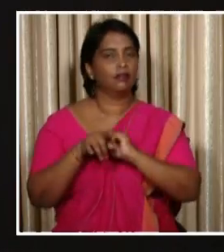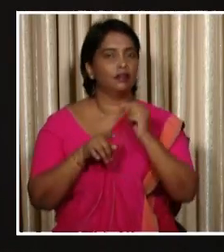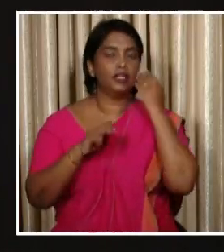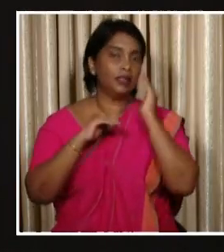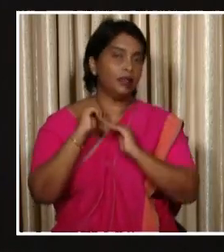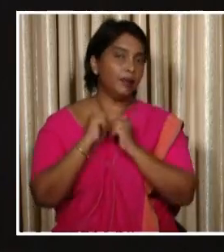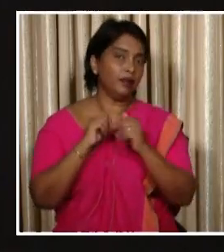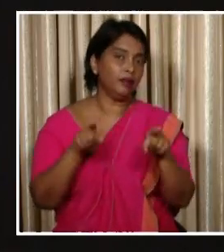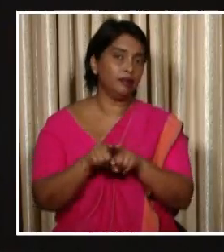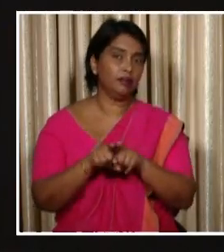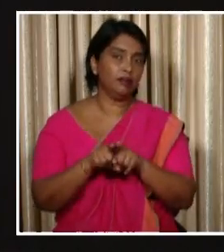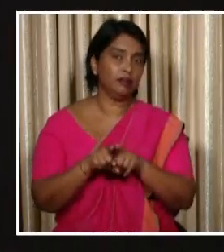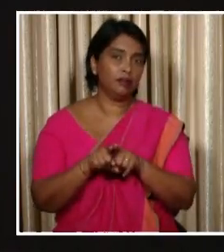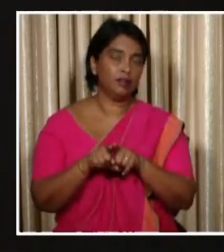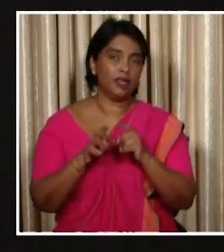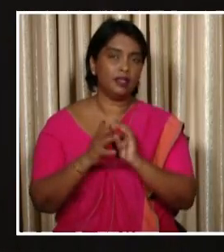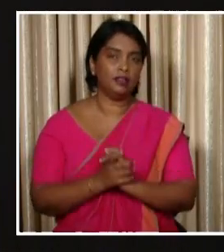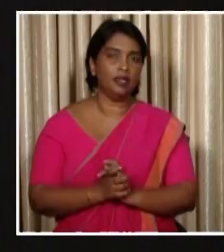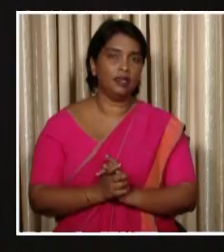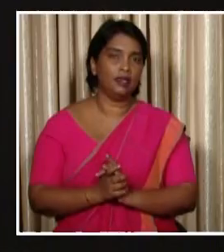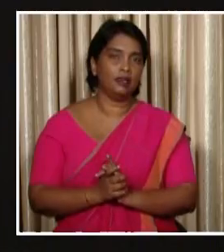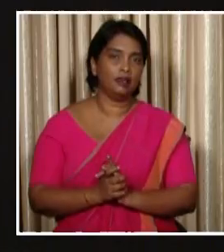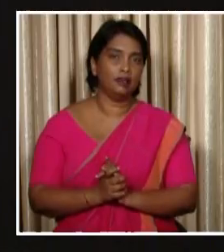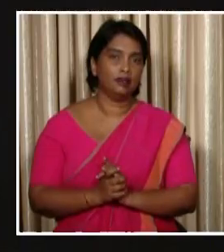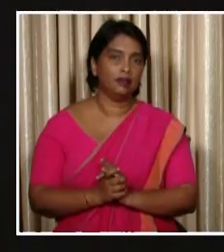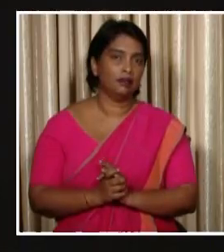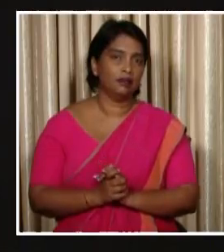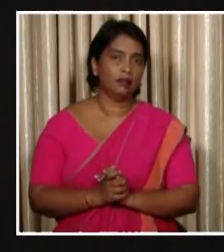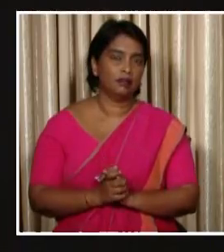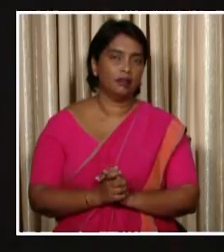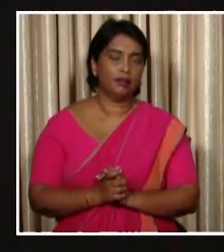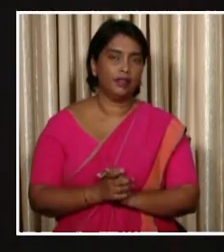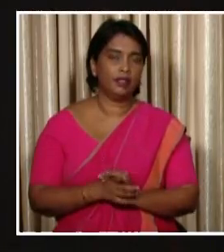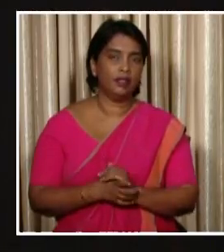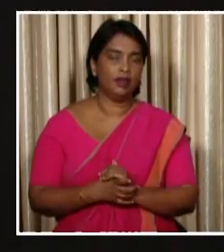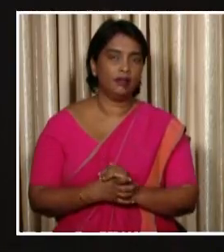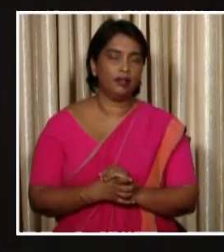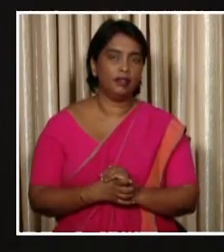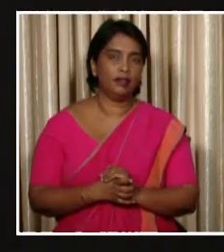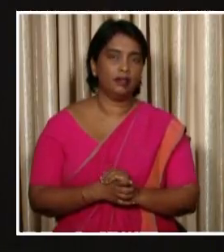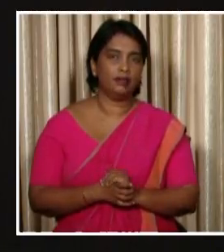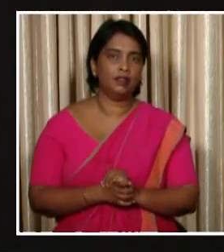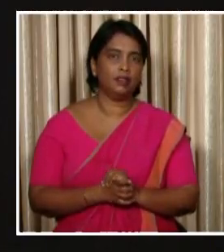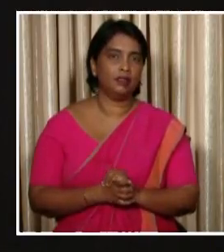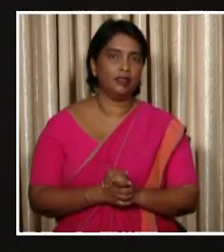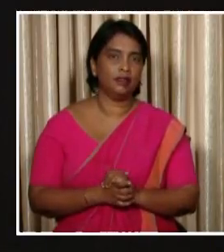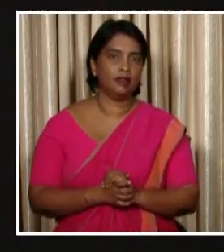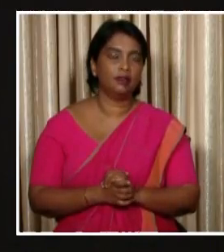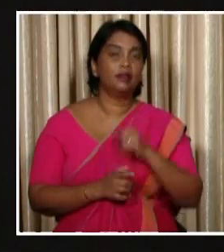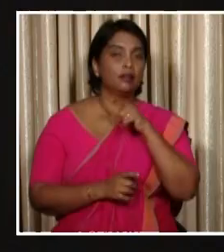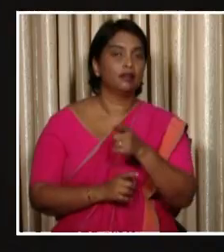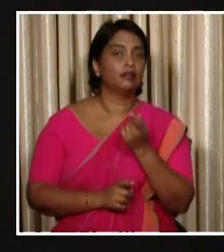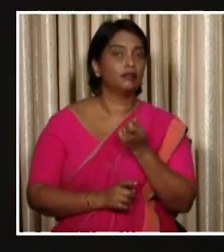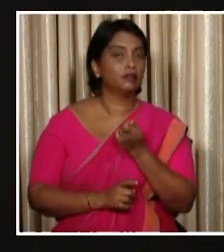21,463 millions in 2025 year. Among the key areas that this spending are focused on, rehabilitation and improvements